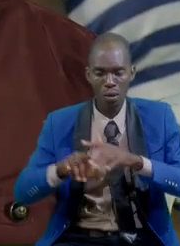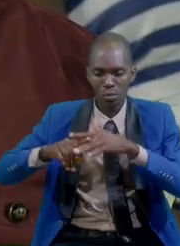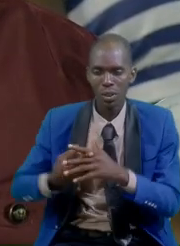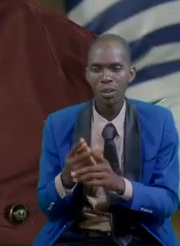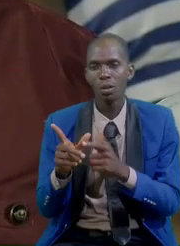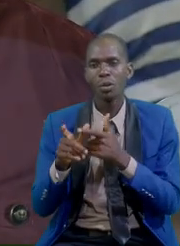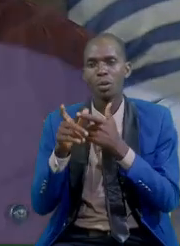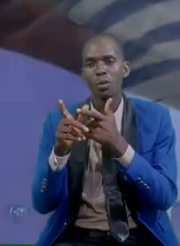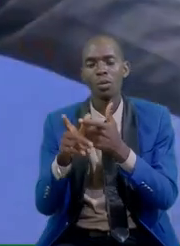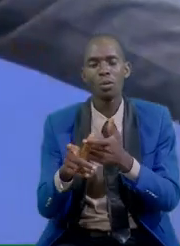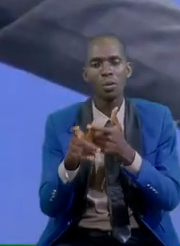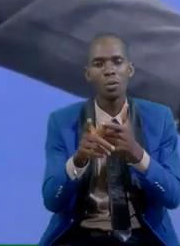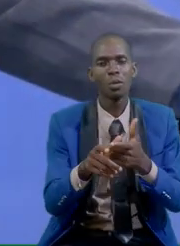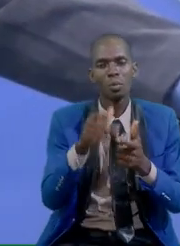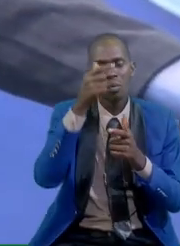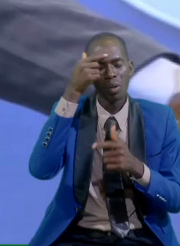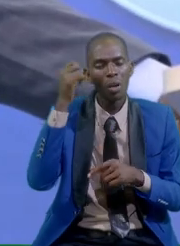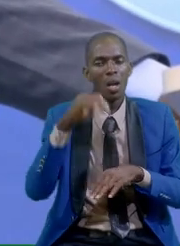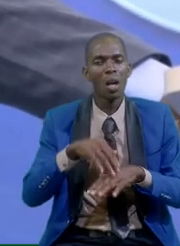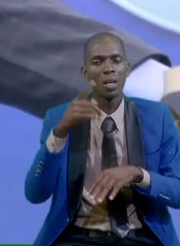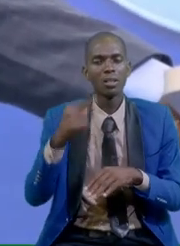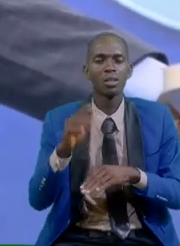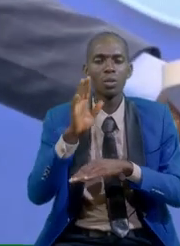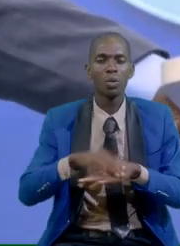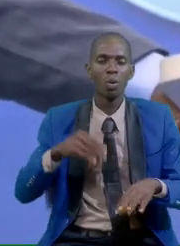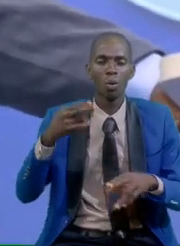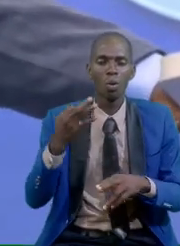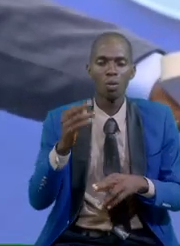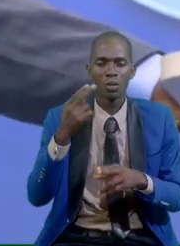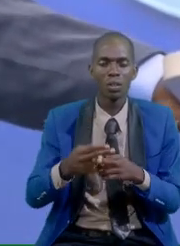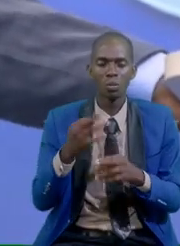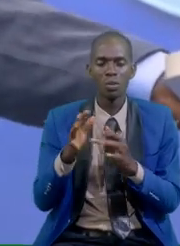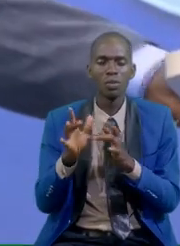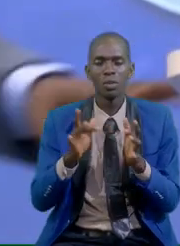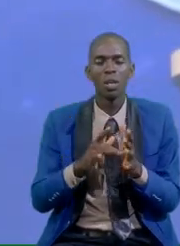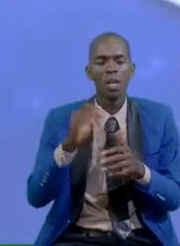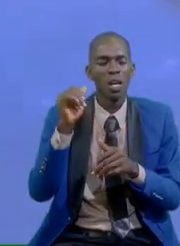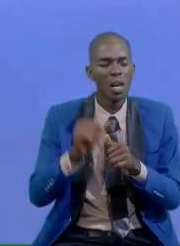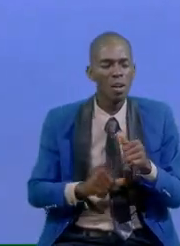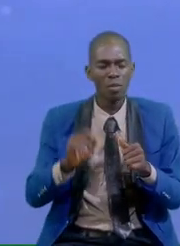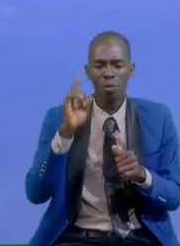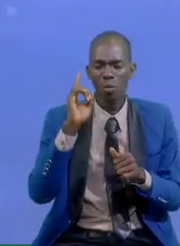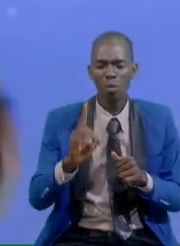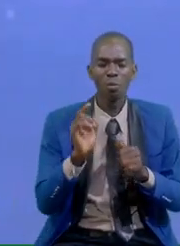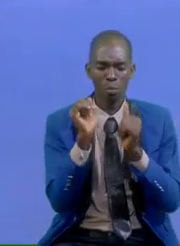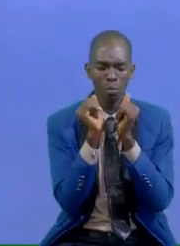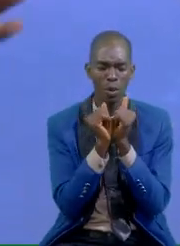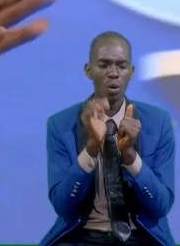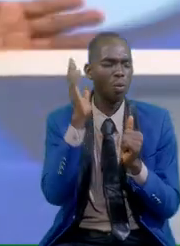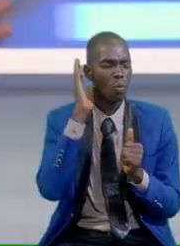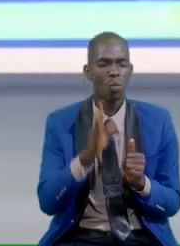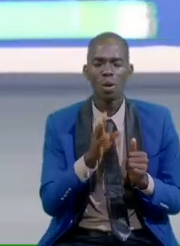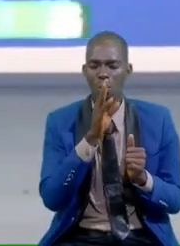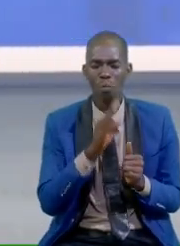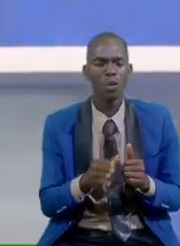because at the mention of the name of Jesus, everyone's bands will be loosed. All you